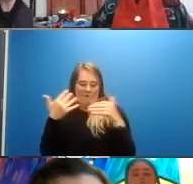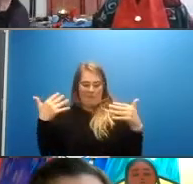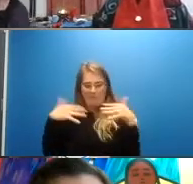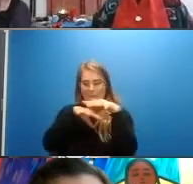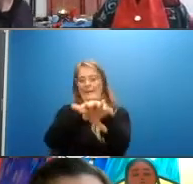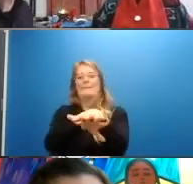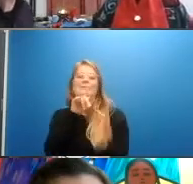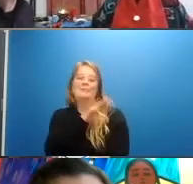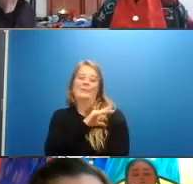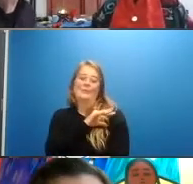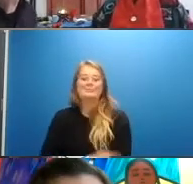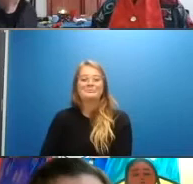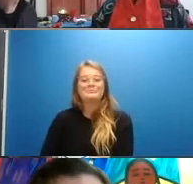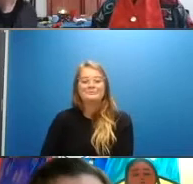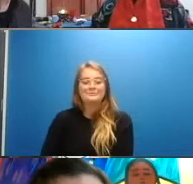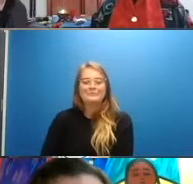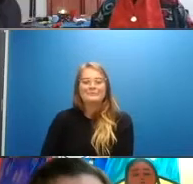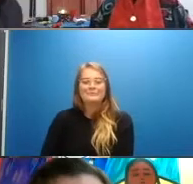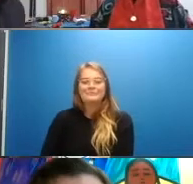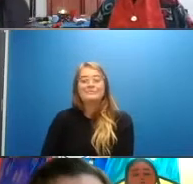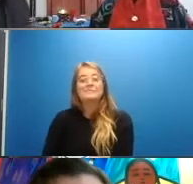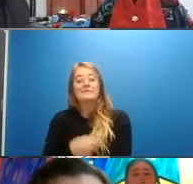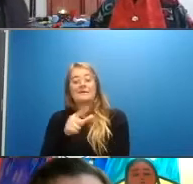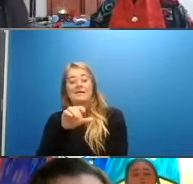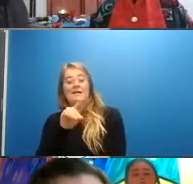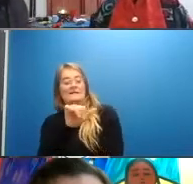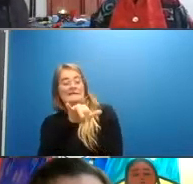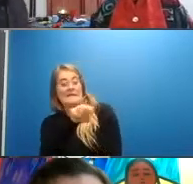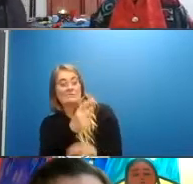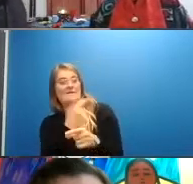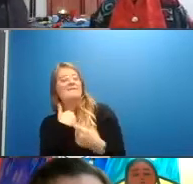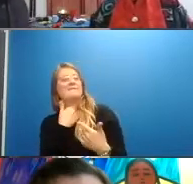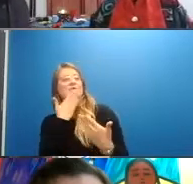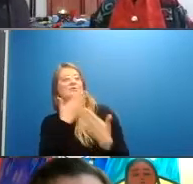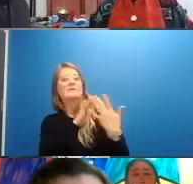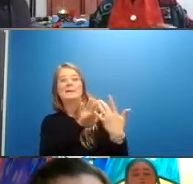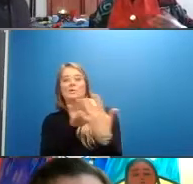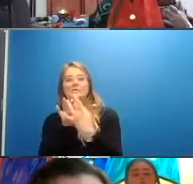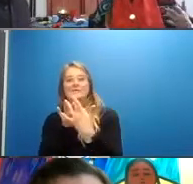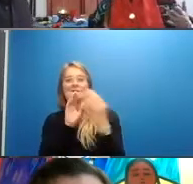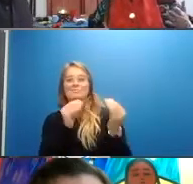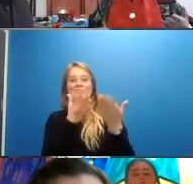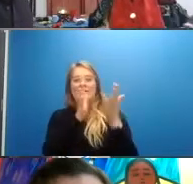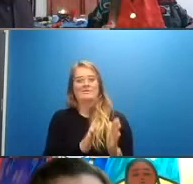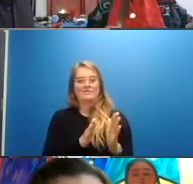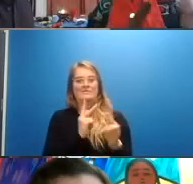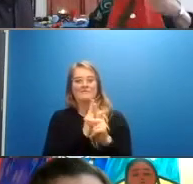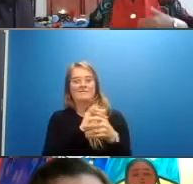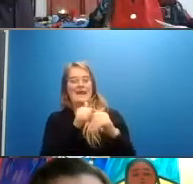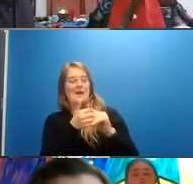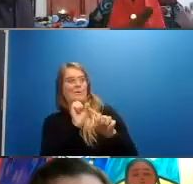cool way. Yeah, I think that's awesome that we get to have a network of providers and that we're learning to